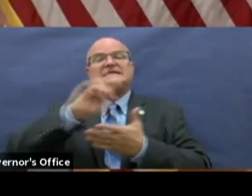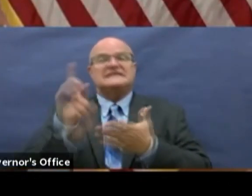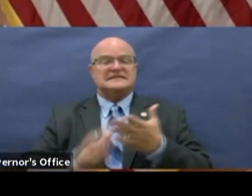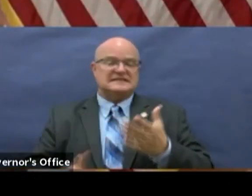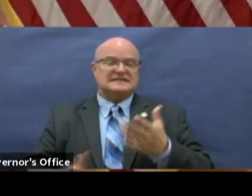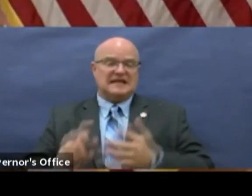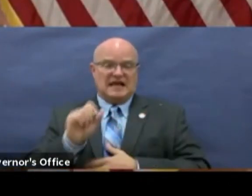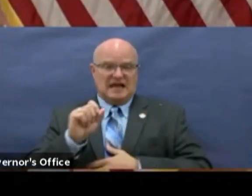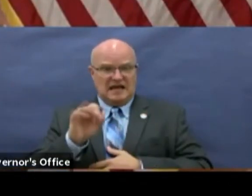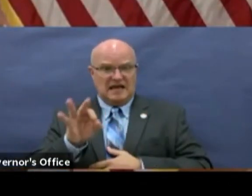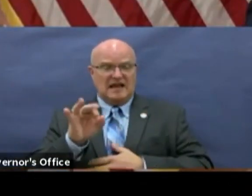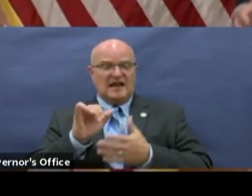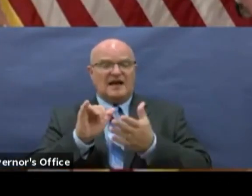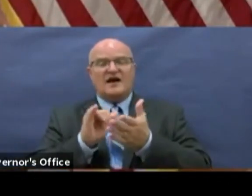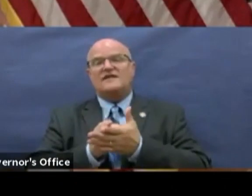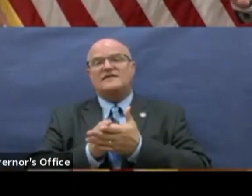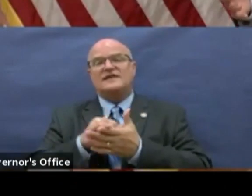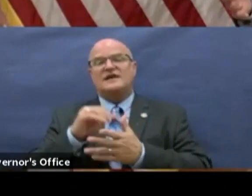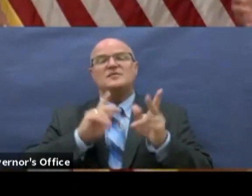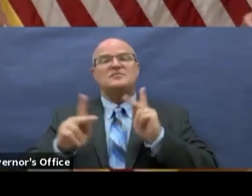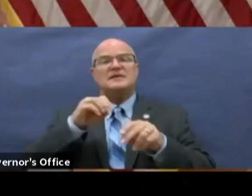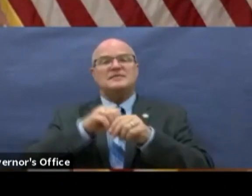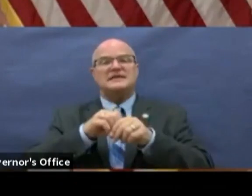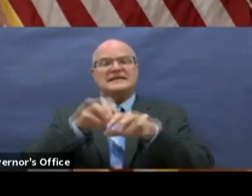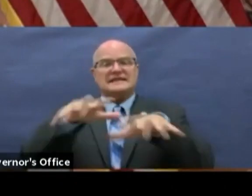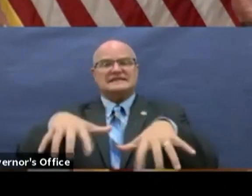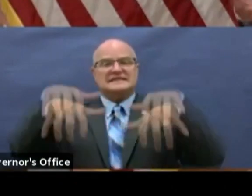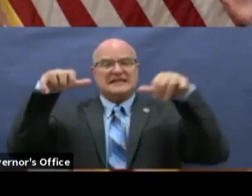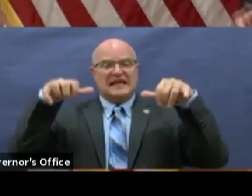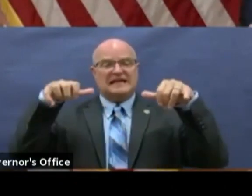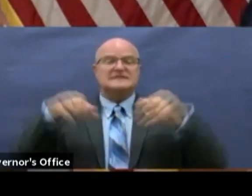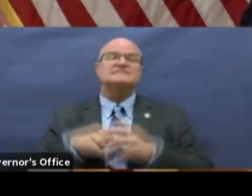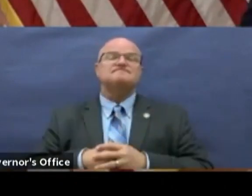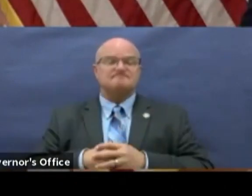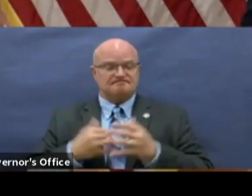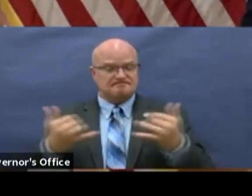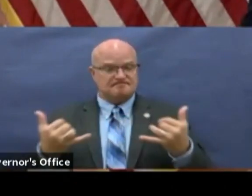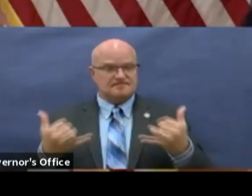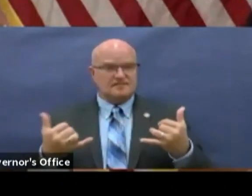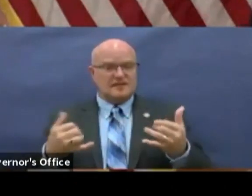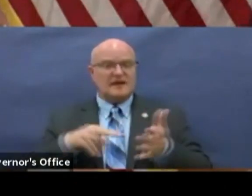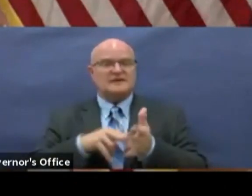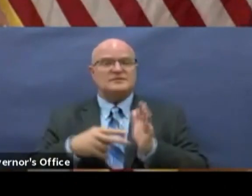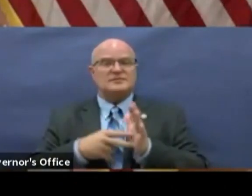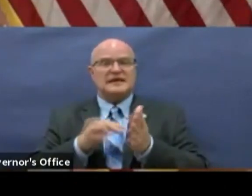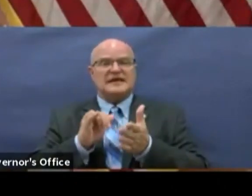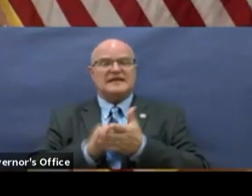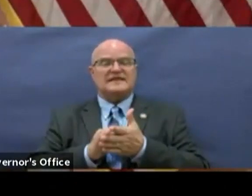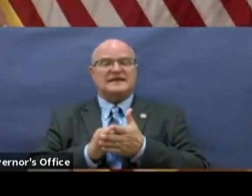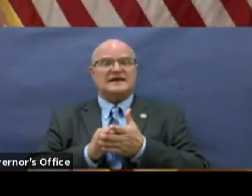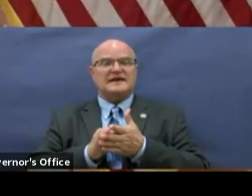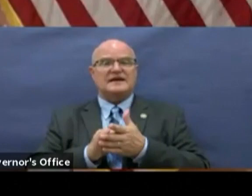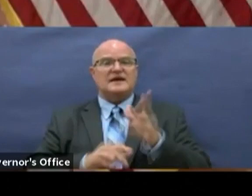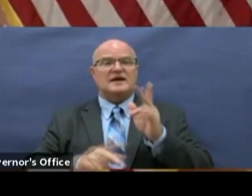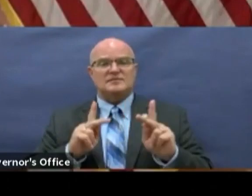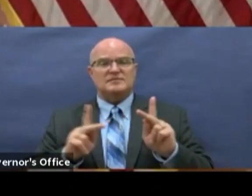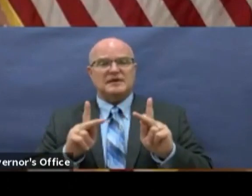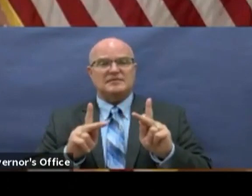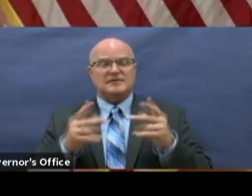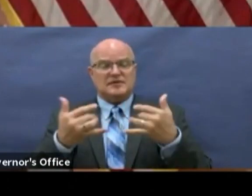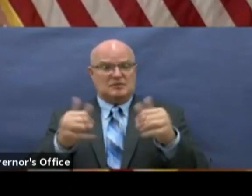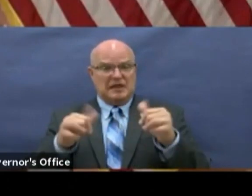of the people in the stands. Now, if you're talking about the contestants in